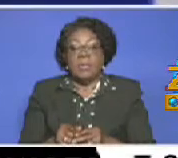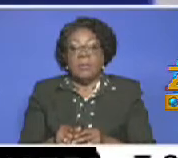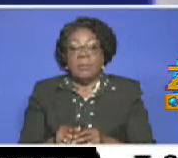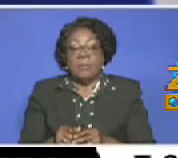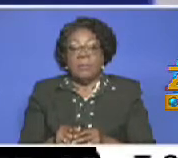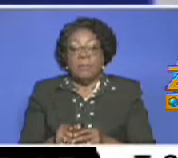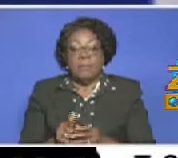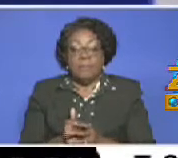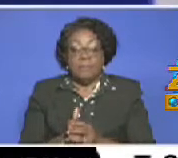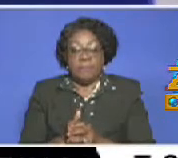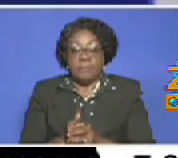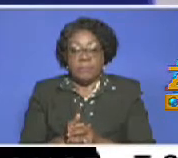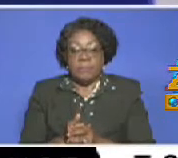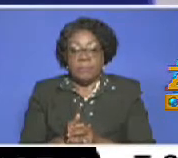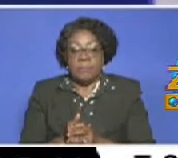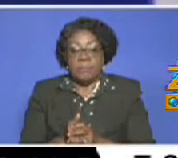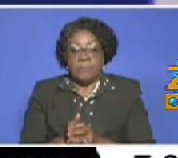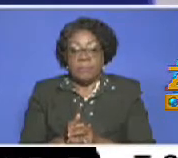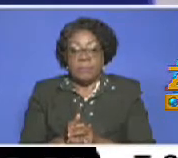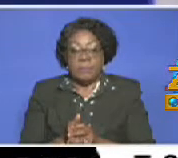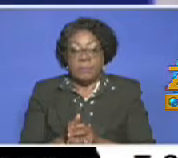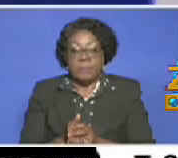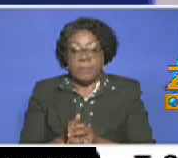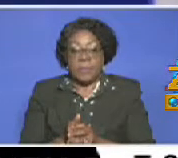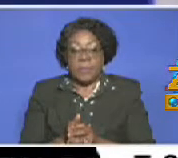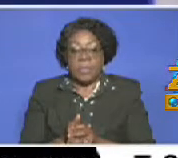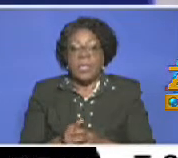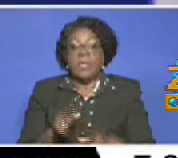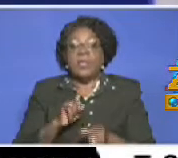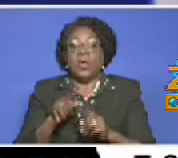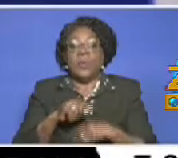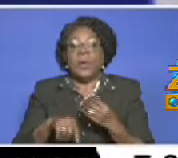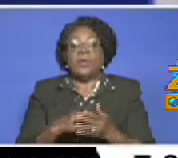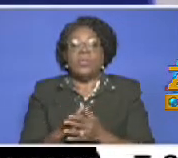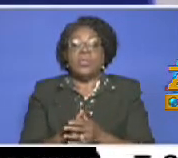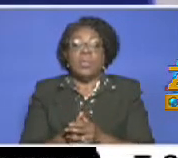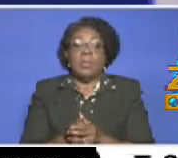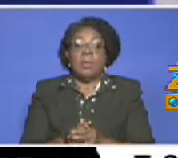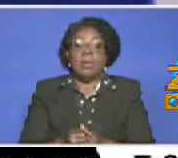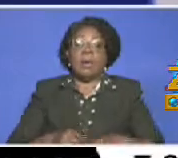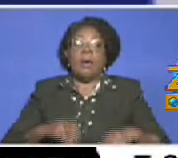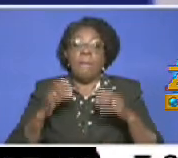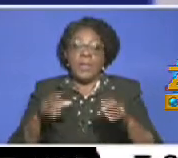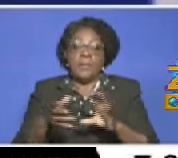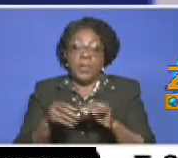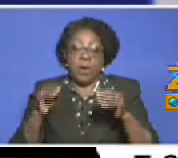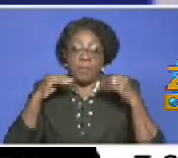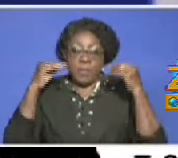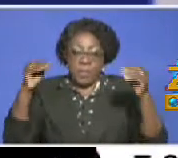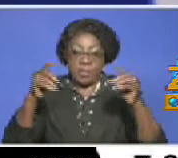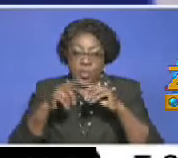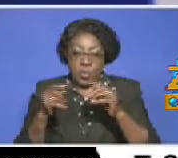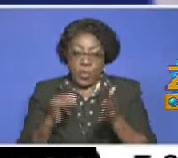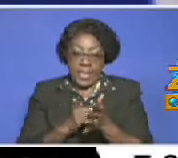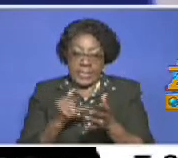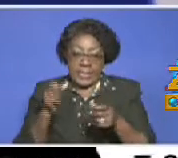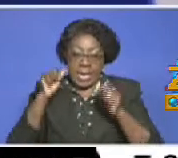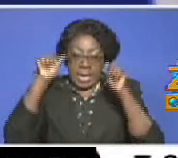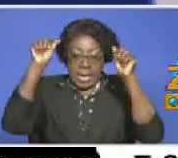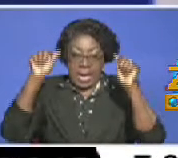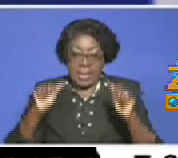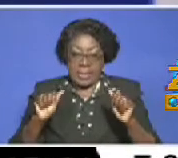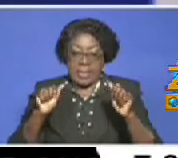Eugene Poitier, reiterating the ministry's commitment to its athletes, noting that athletes will continue to receive funding once